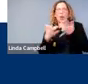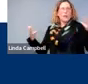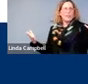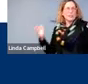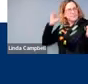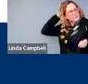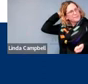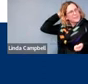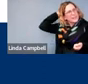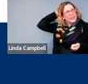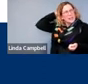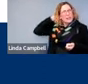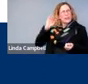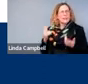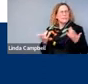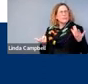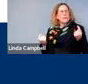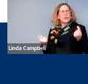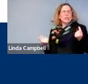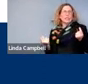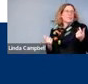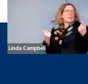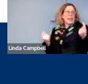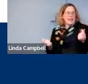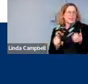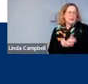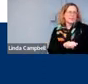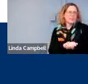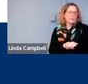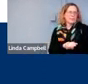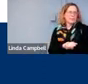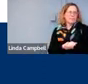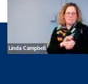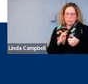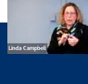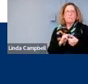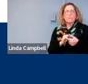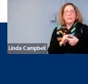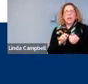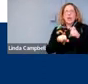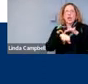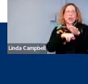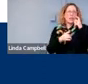All right. So we've gone through all of this. What can we do?